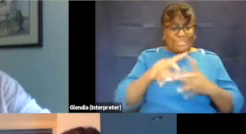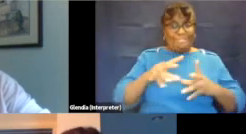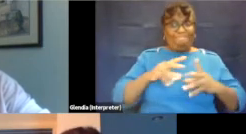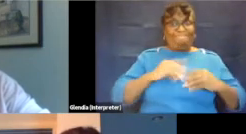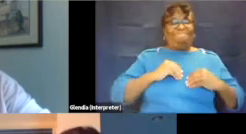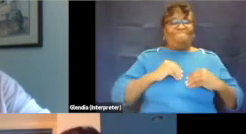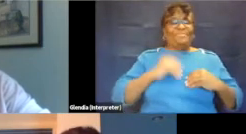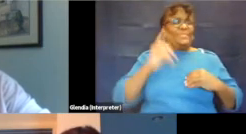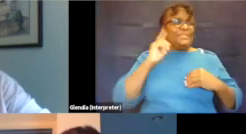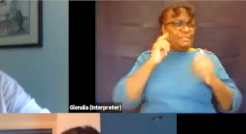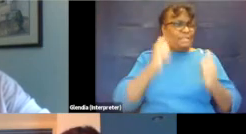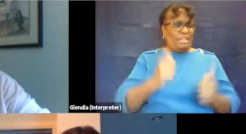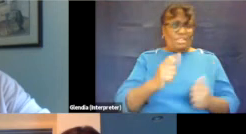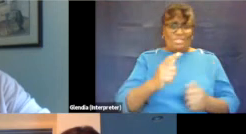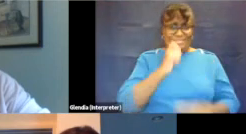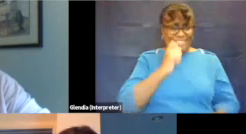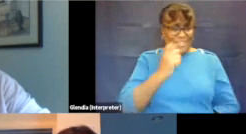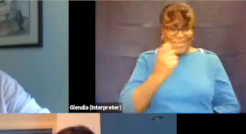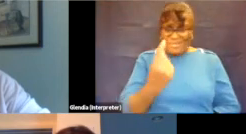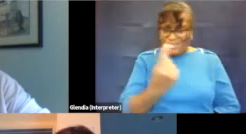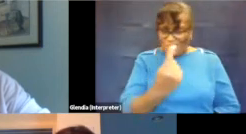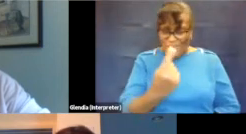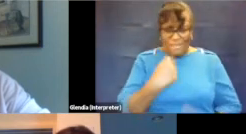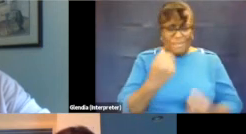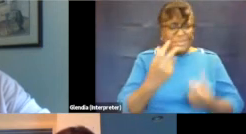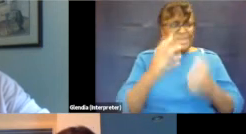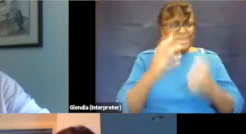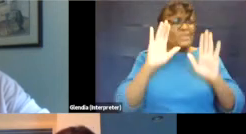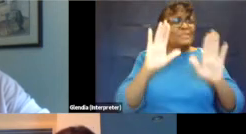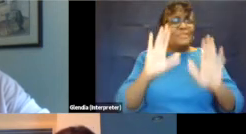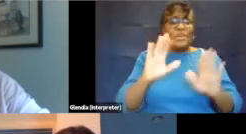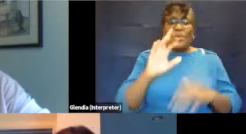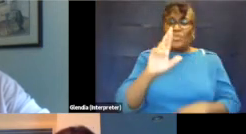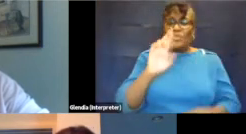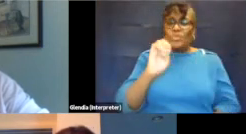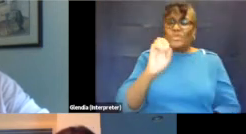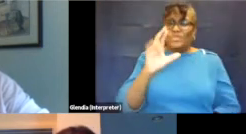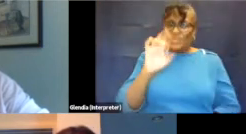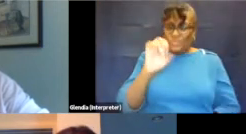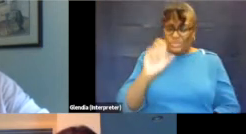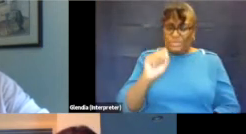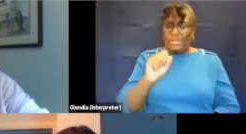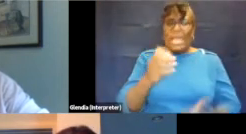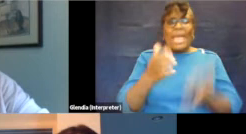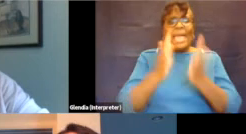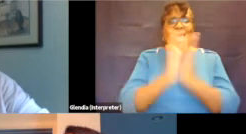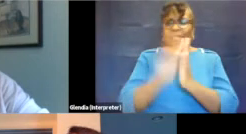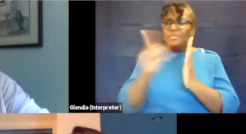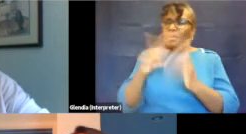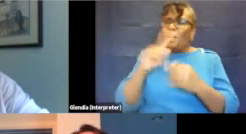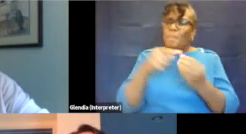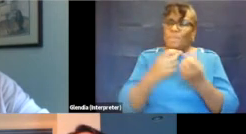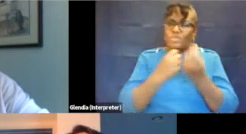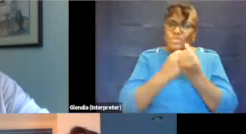amazing resources that are available. Ask your audiologist about support groups. So here in South Carolina, we have SC Hands